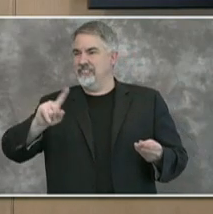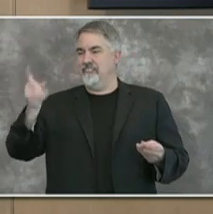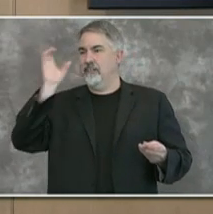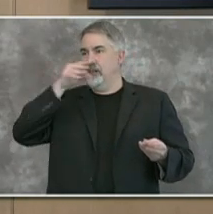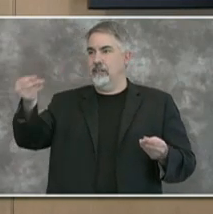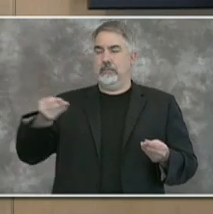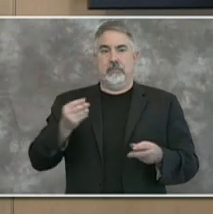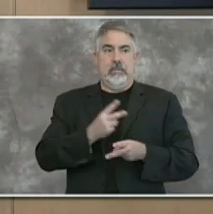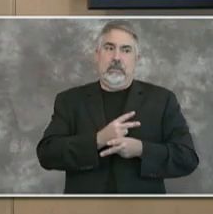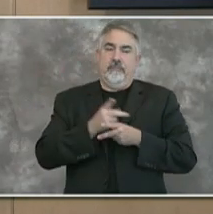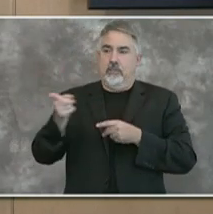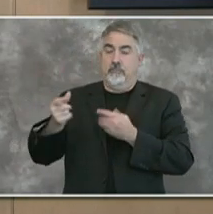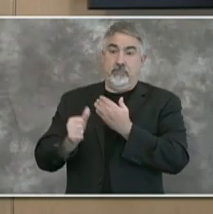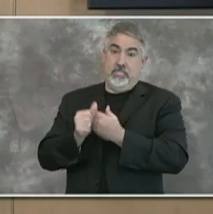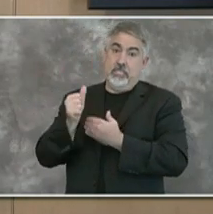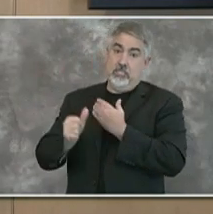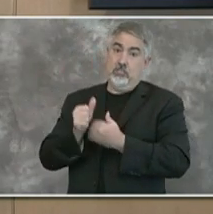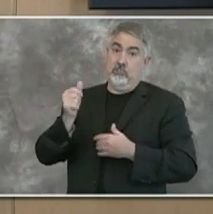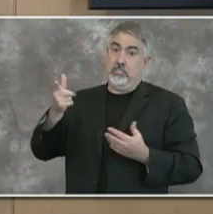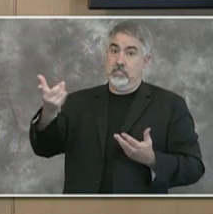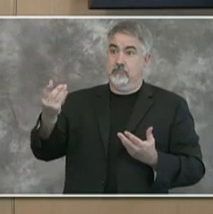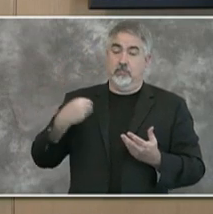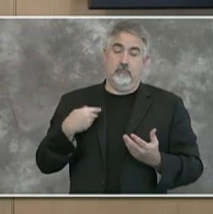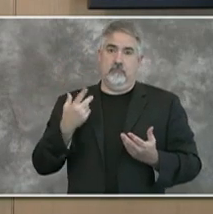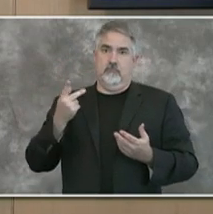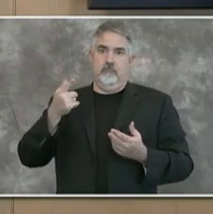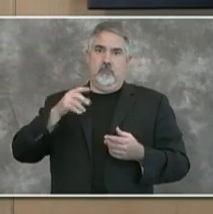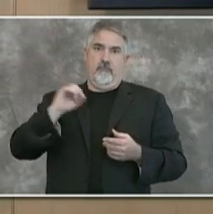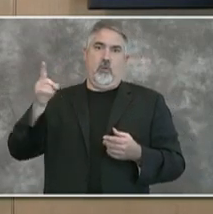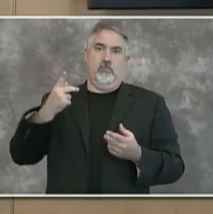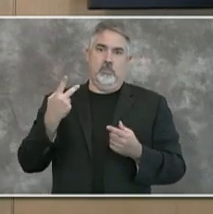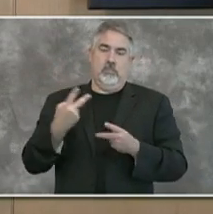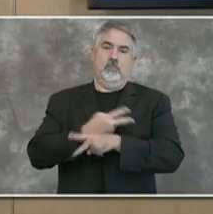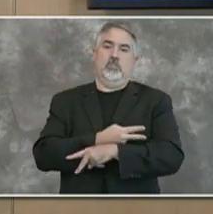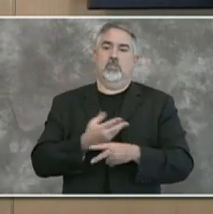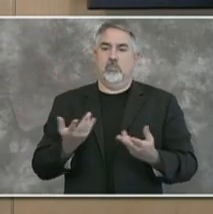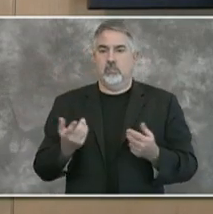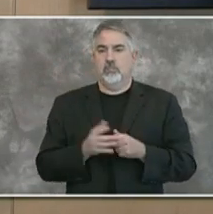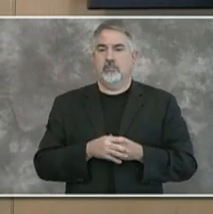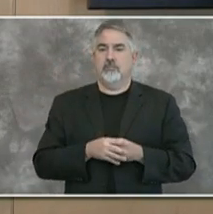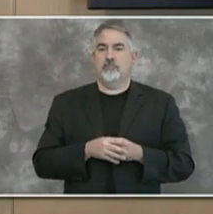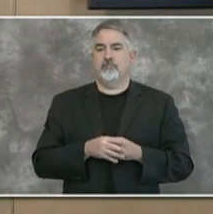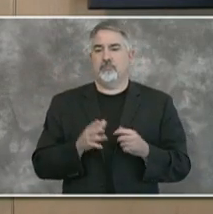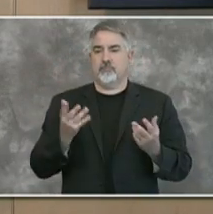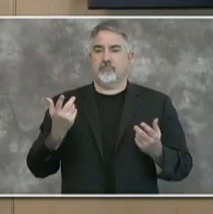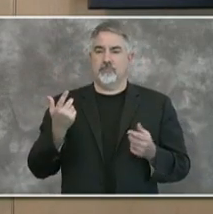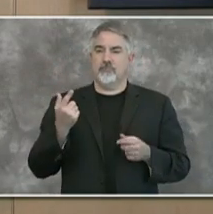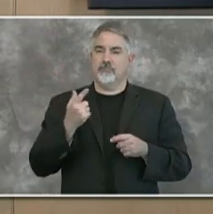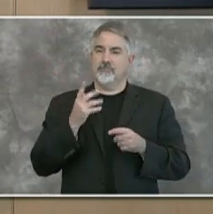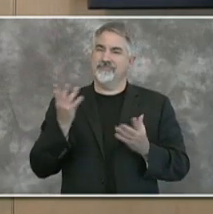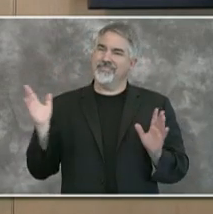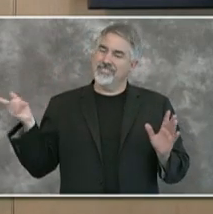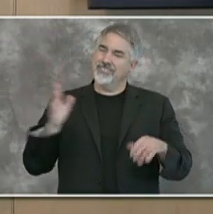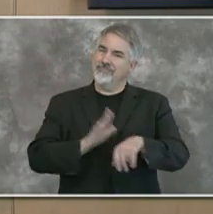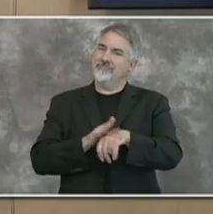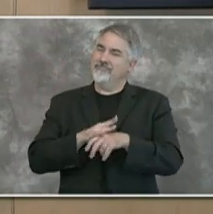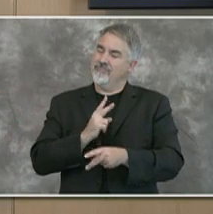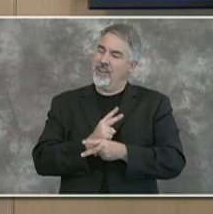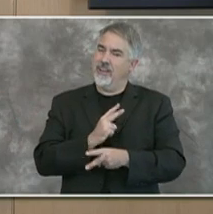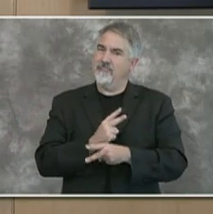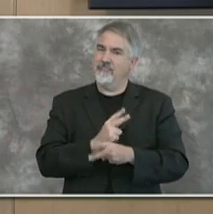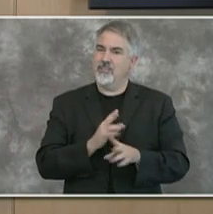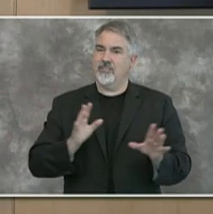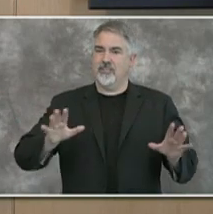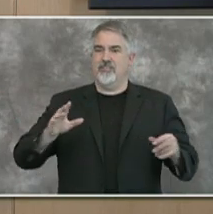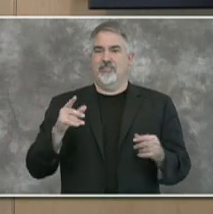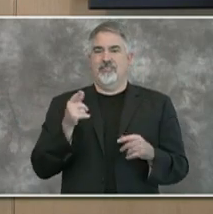again, with most emphasis, the treatment system is open. If you need care, you can access it. If